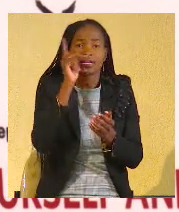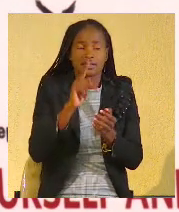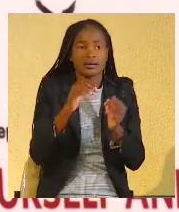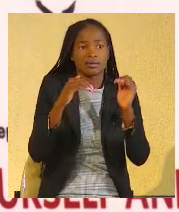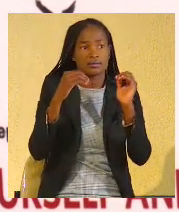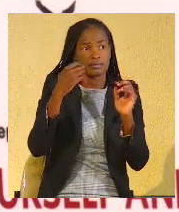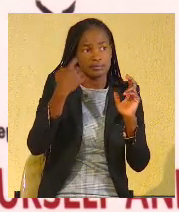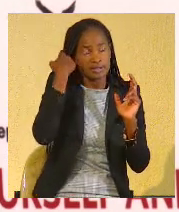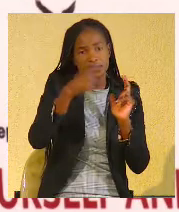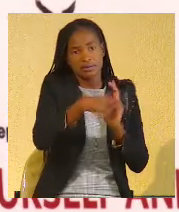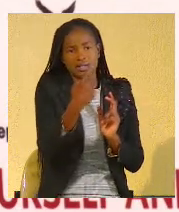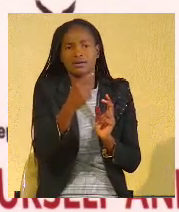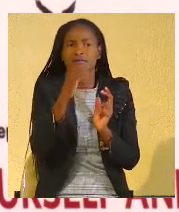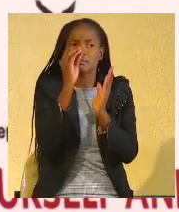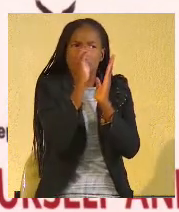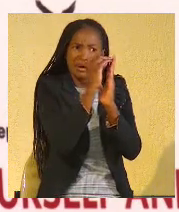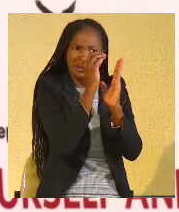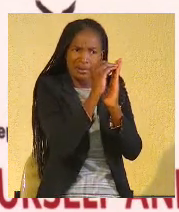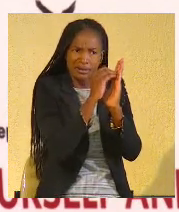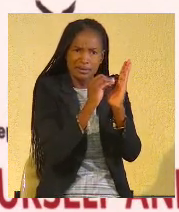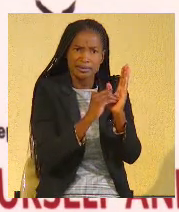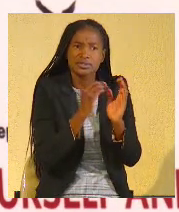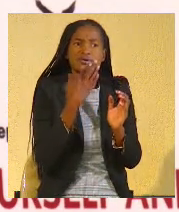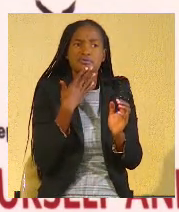The Directorate Disaster Risk Management